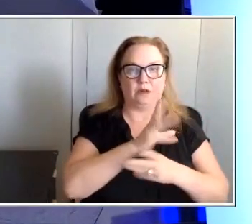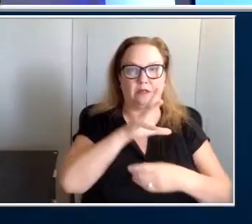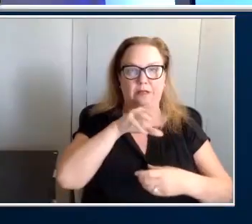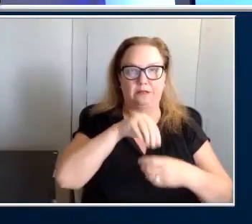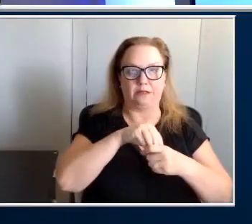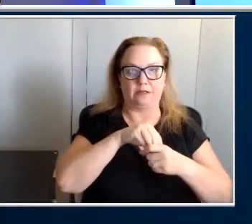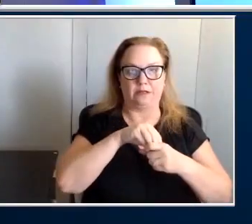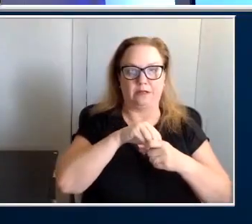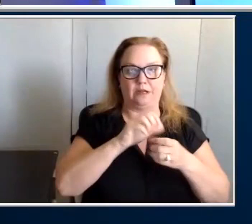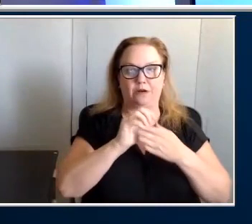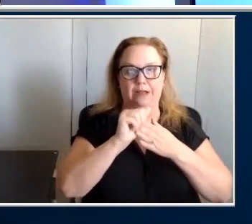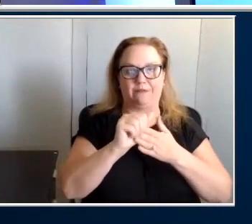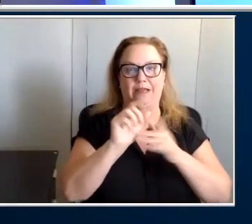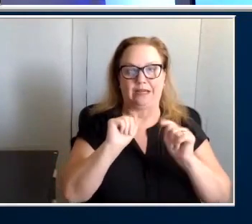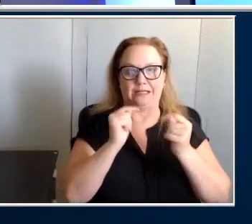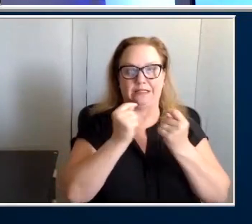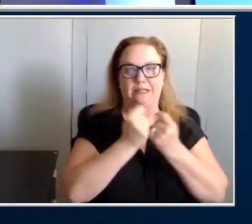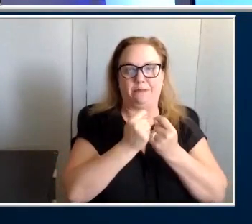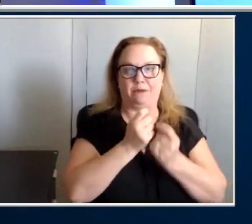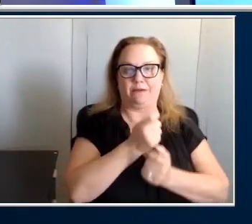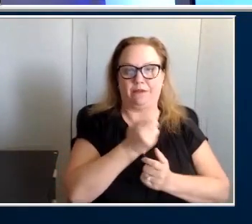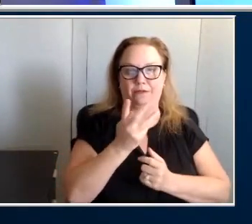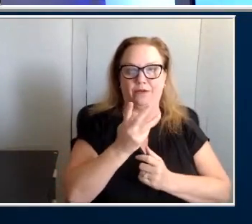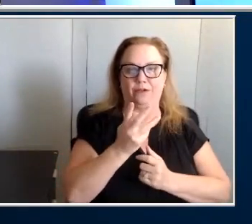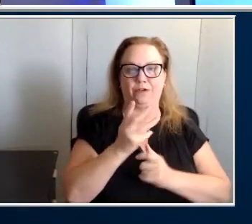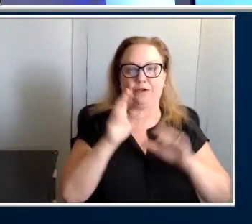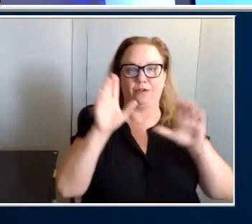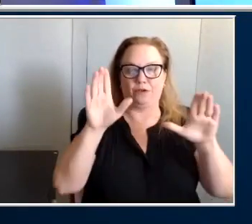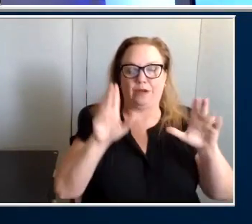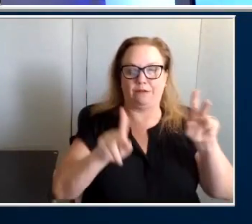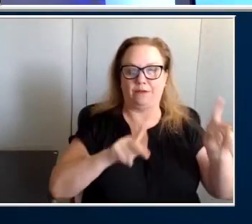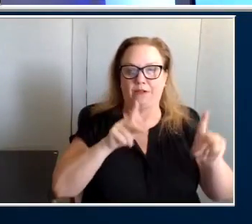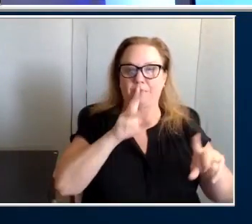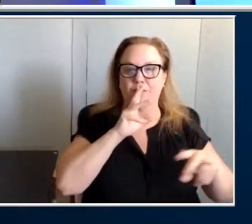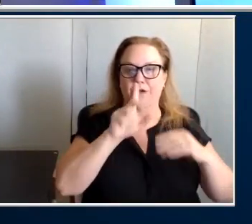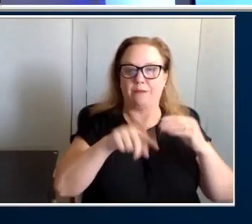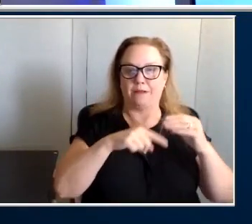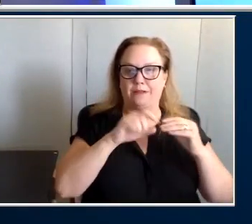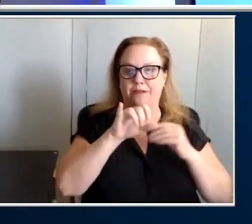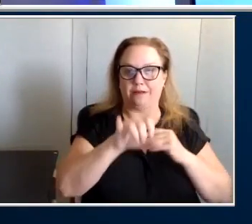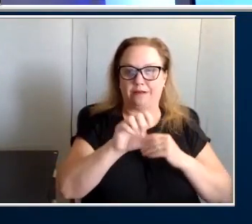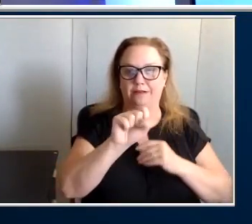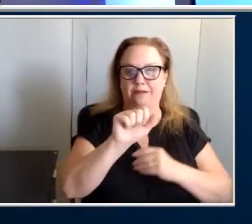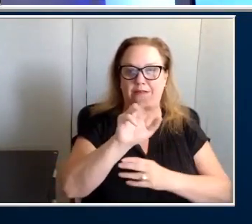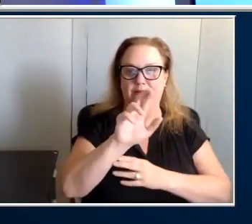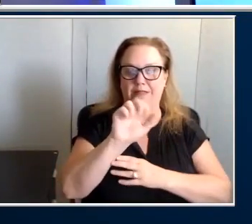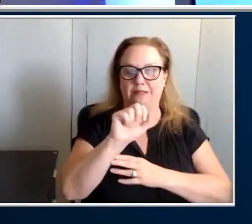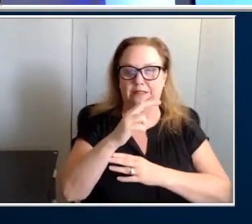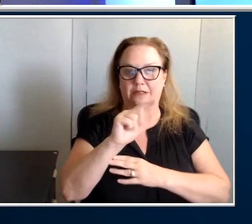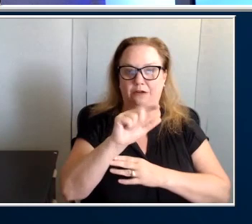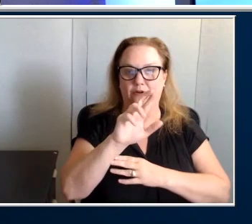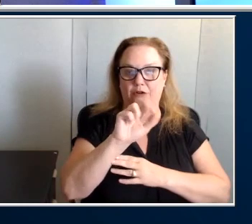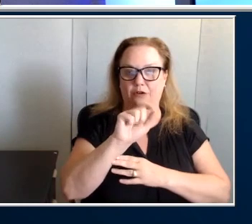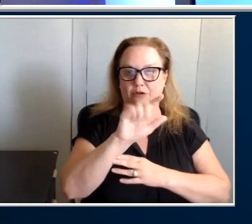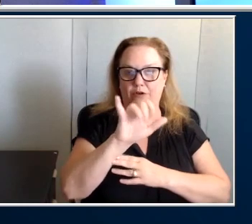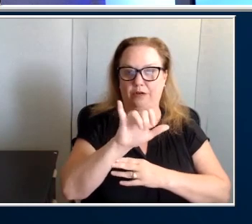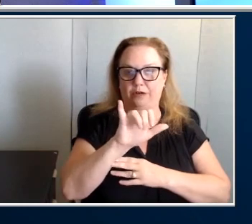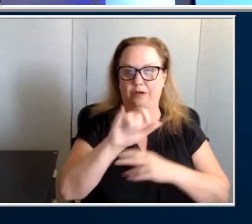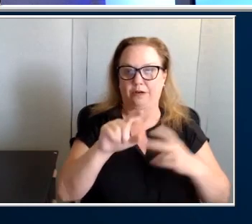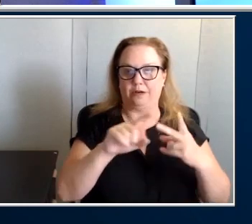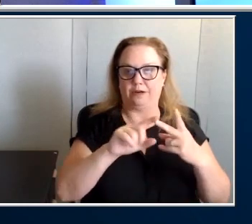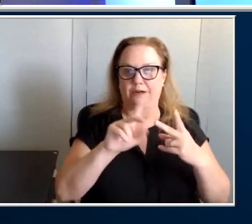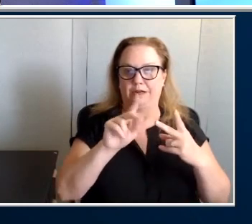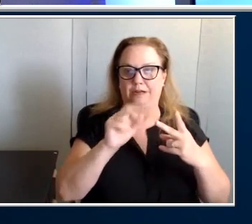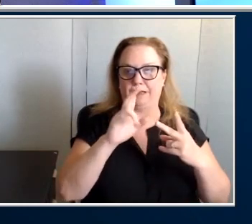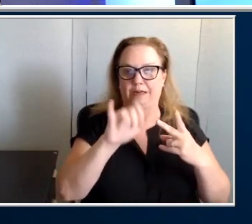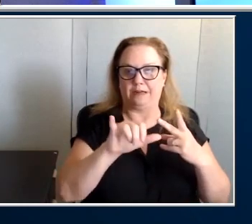navigating team. And we have a couple of great folks here who are going to talk a little bit about that. Sarah Gregory and Kathy Antoine are standing by in